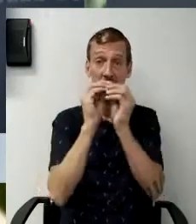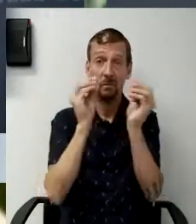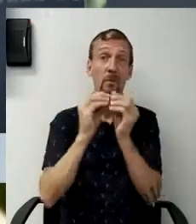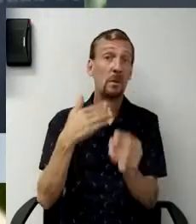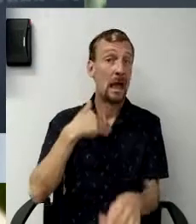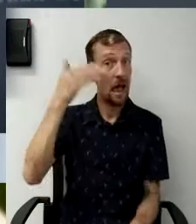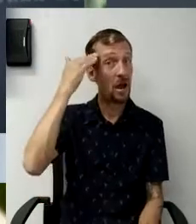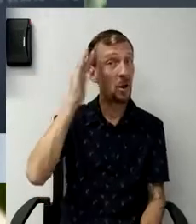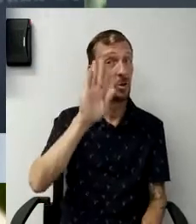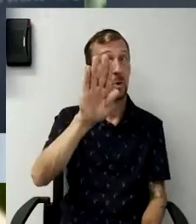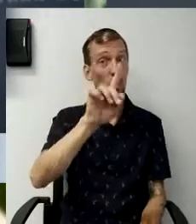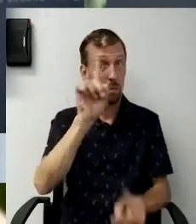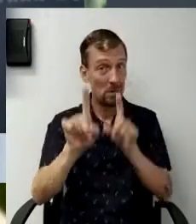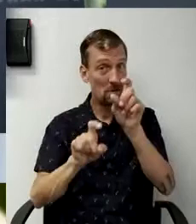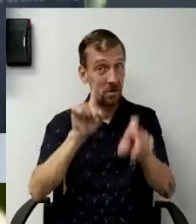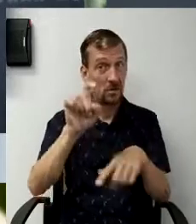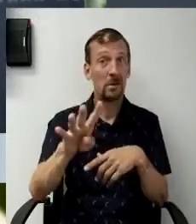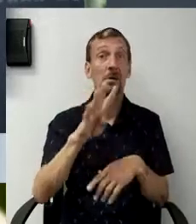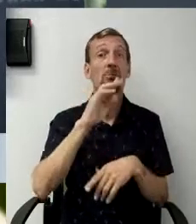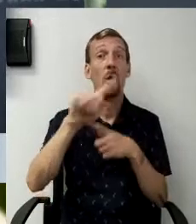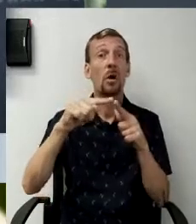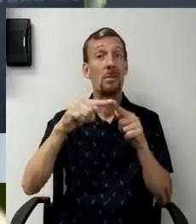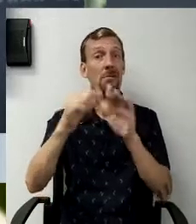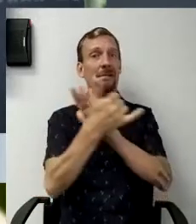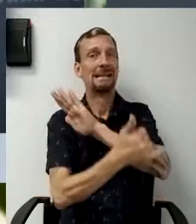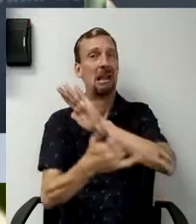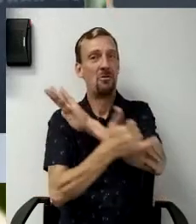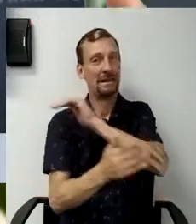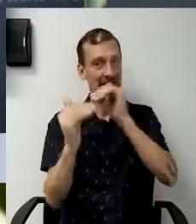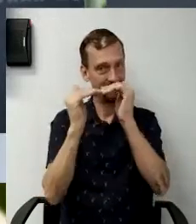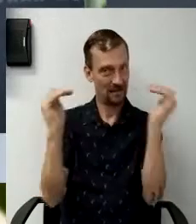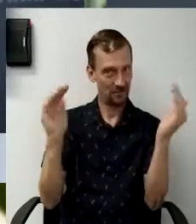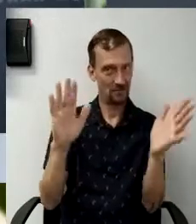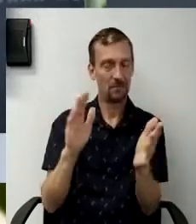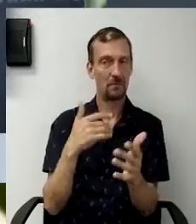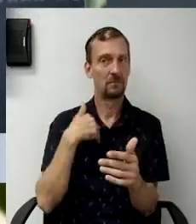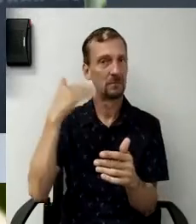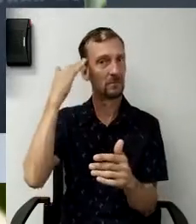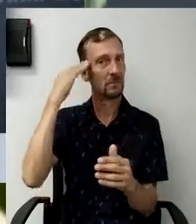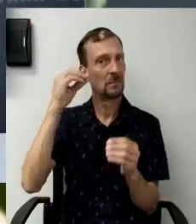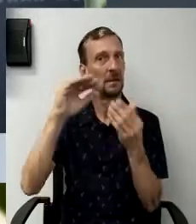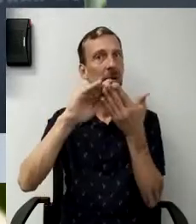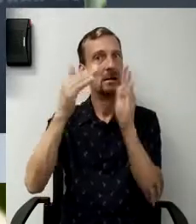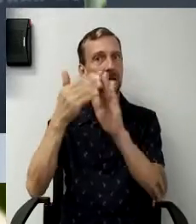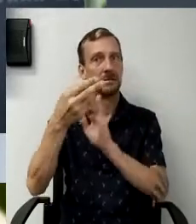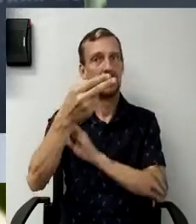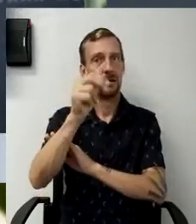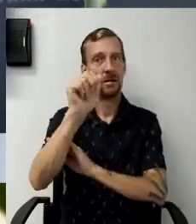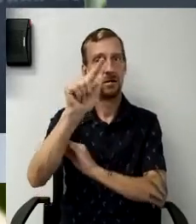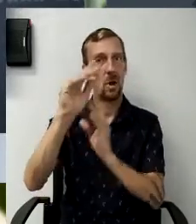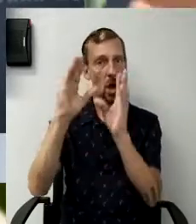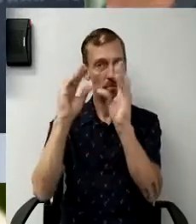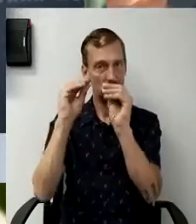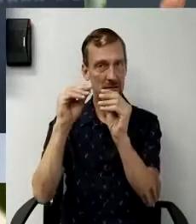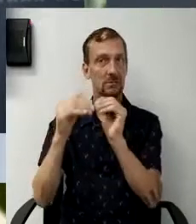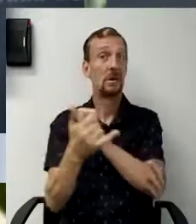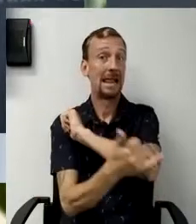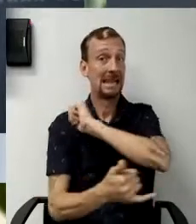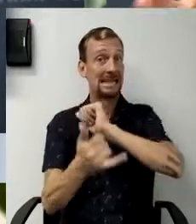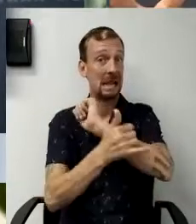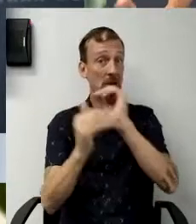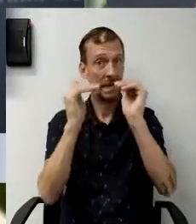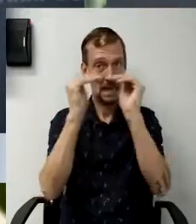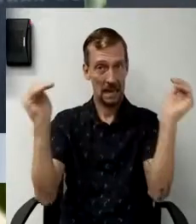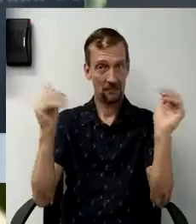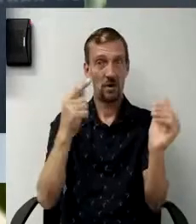the questions come up also at the county level. We were asked that in the town hall meeting the other night, that at the county level,